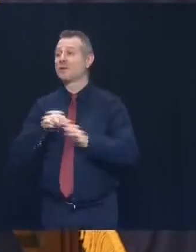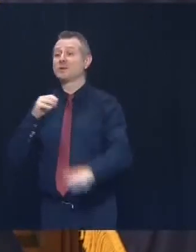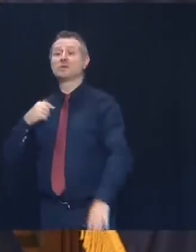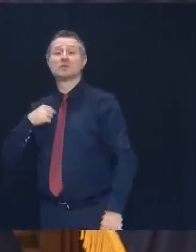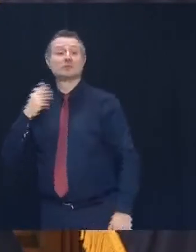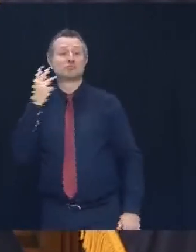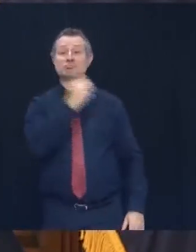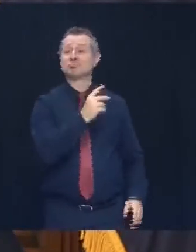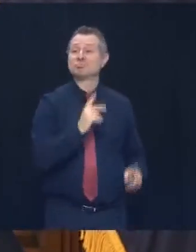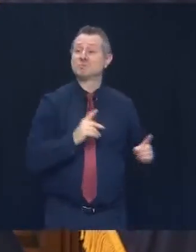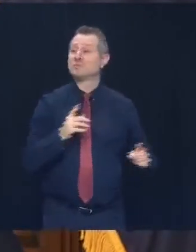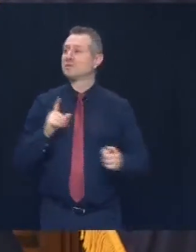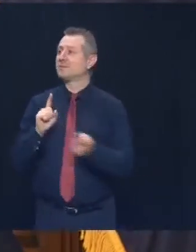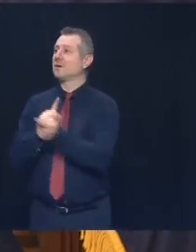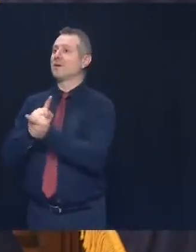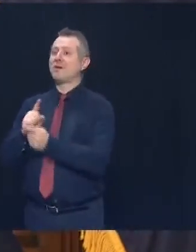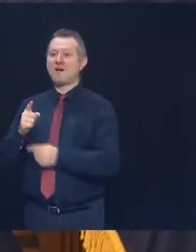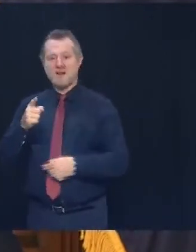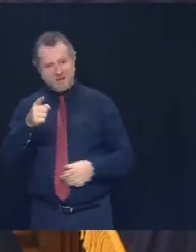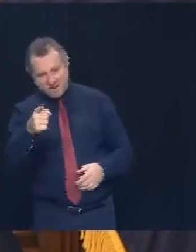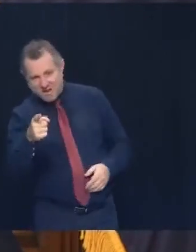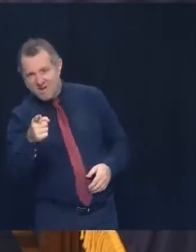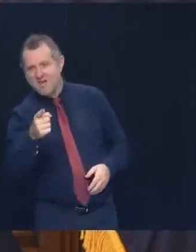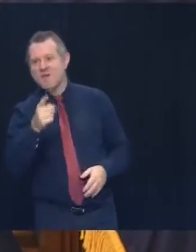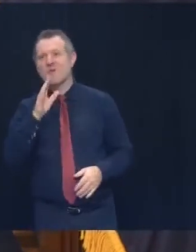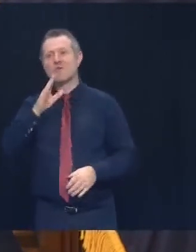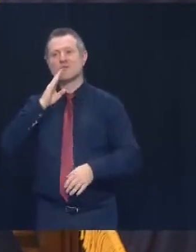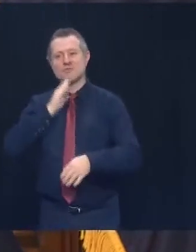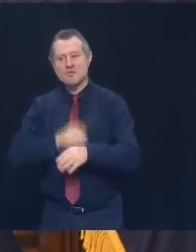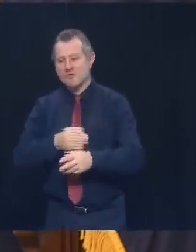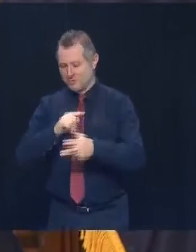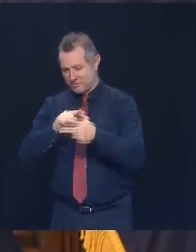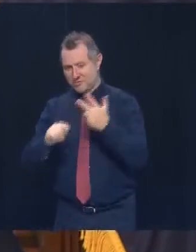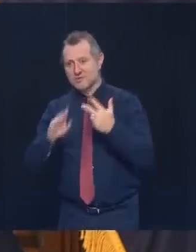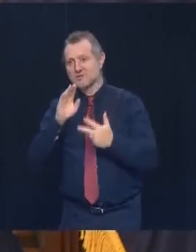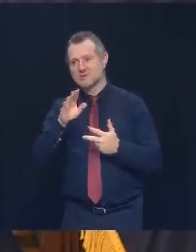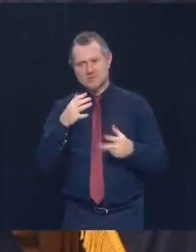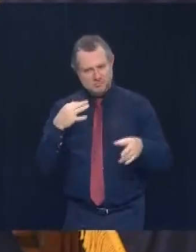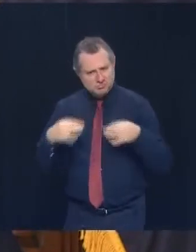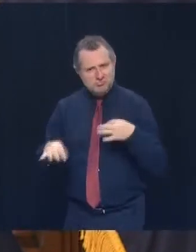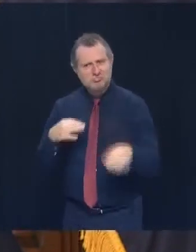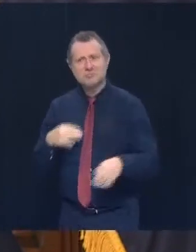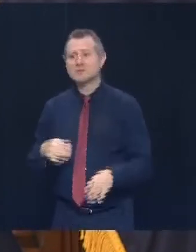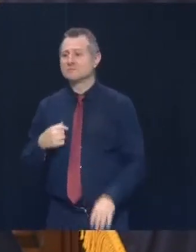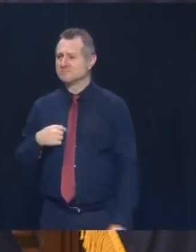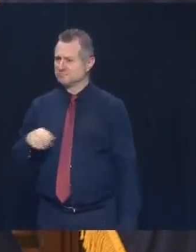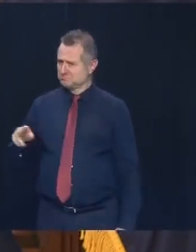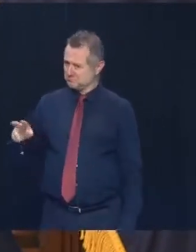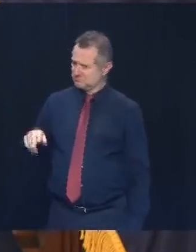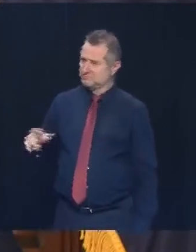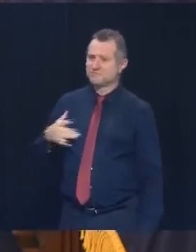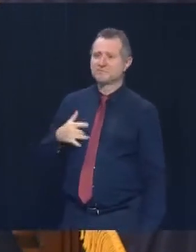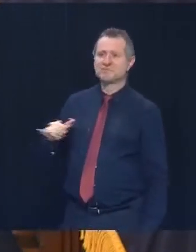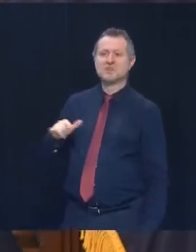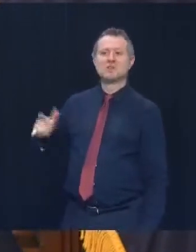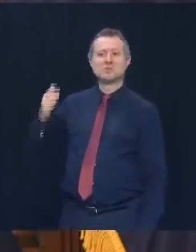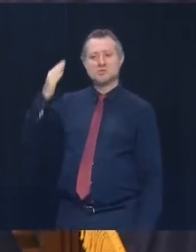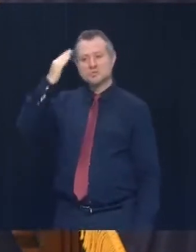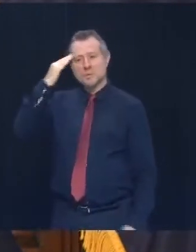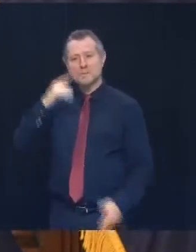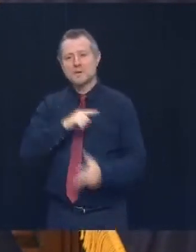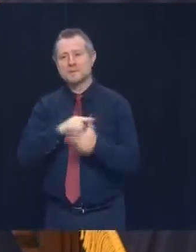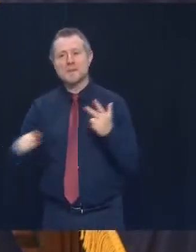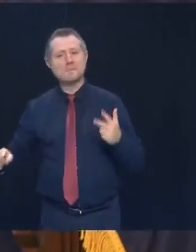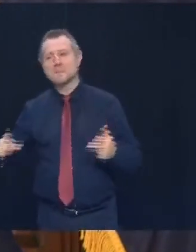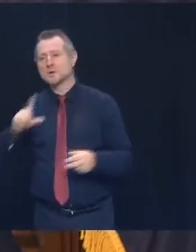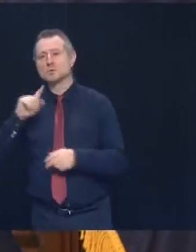about my daughters like they know them for 20 years. They talk about my dog, Captain.